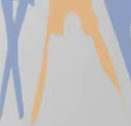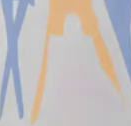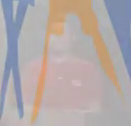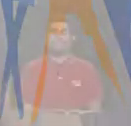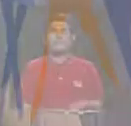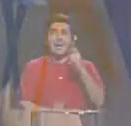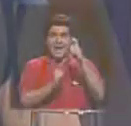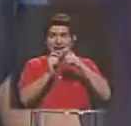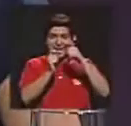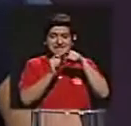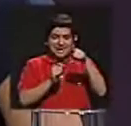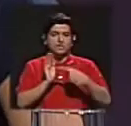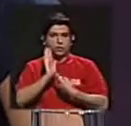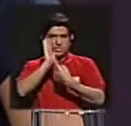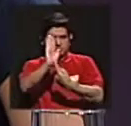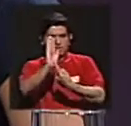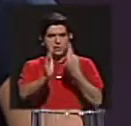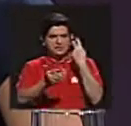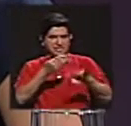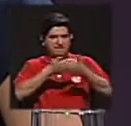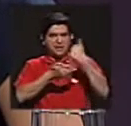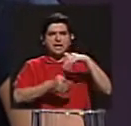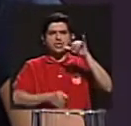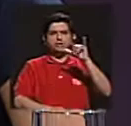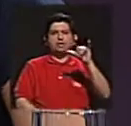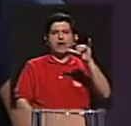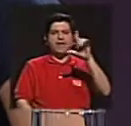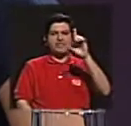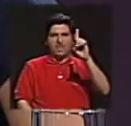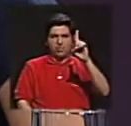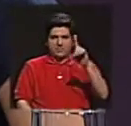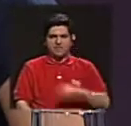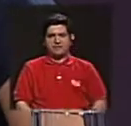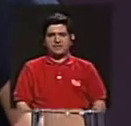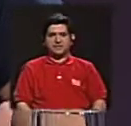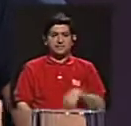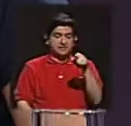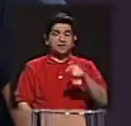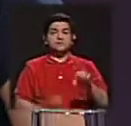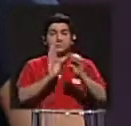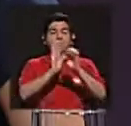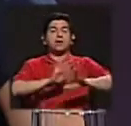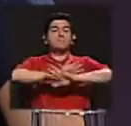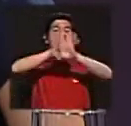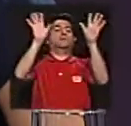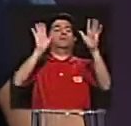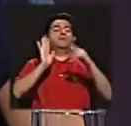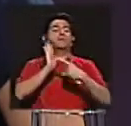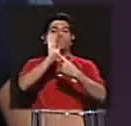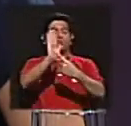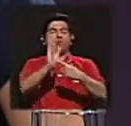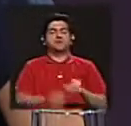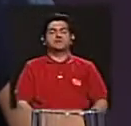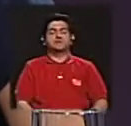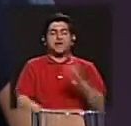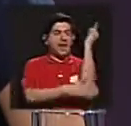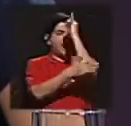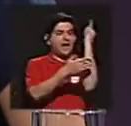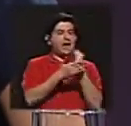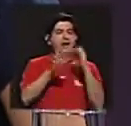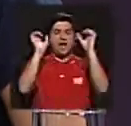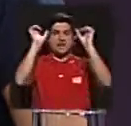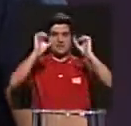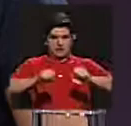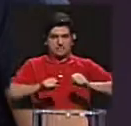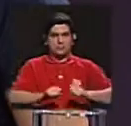Bueno, justamente este performance que acabamos de ver de Yolanda Domínguez es un claro ejemplo que nos permite evidenciar cómo el arte se convierte en